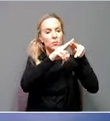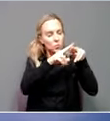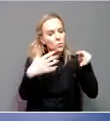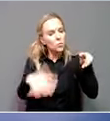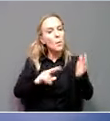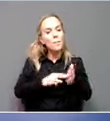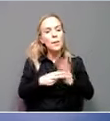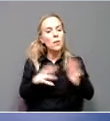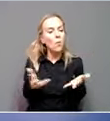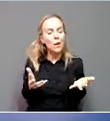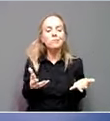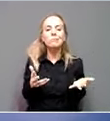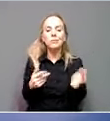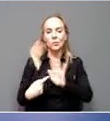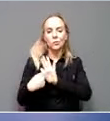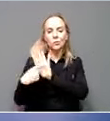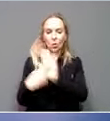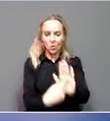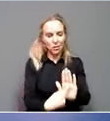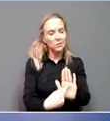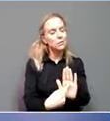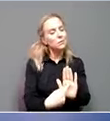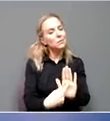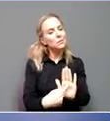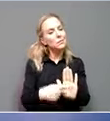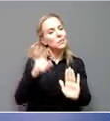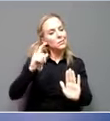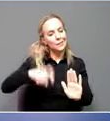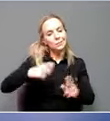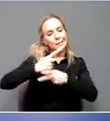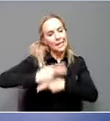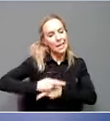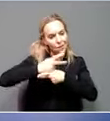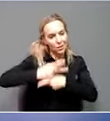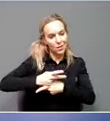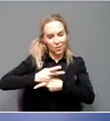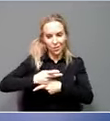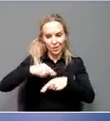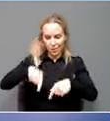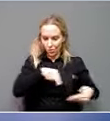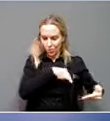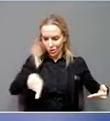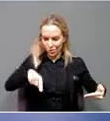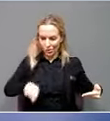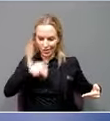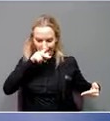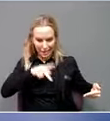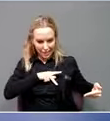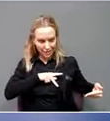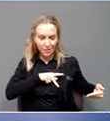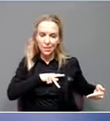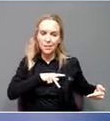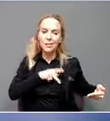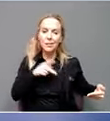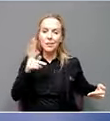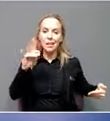everybody that we need to be real careful on Thanksgiving this week, as well as Christmas coming